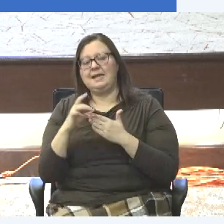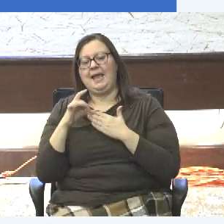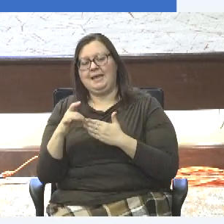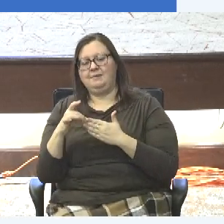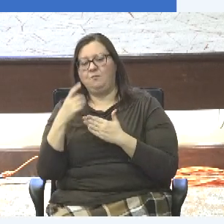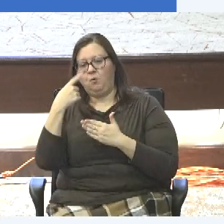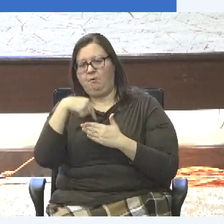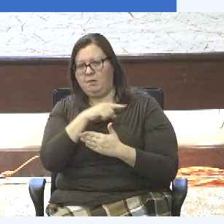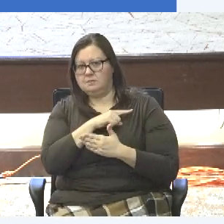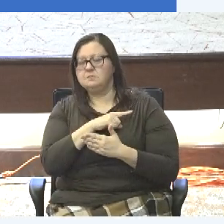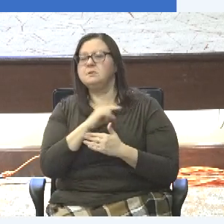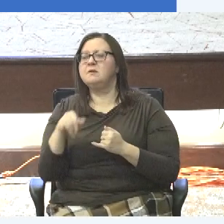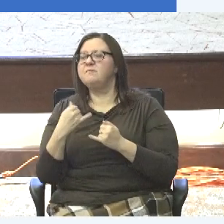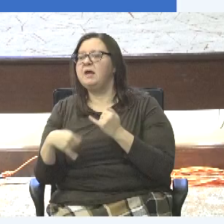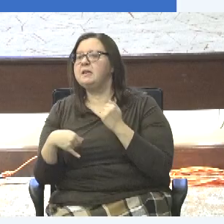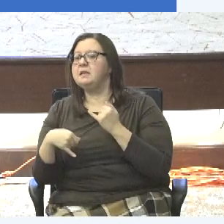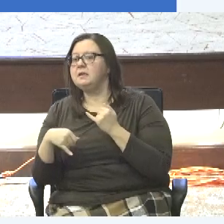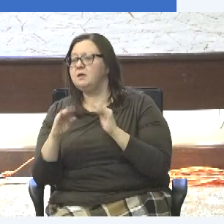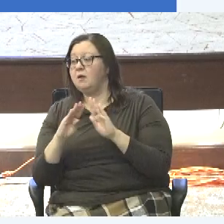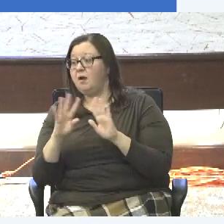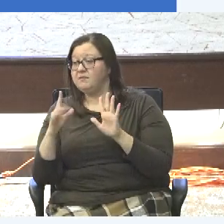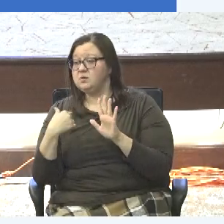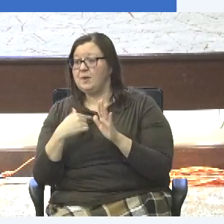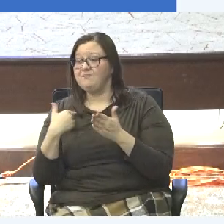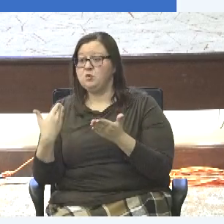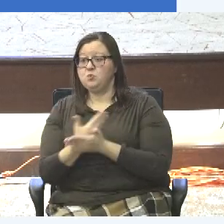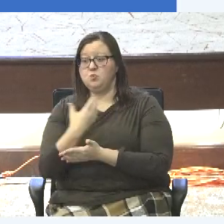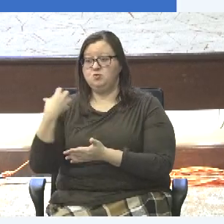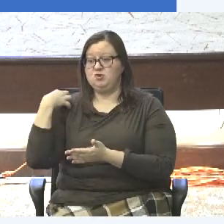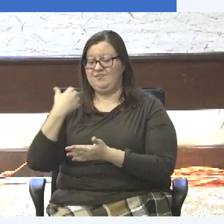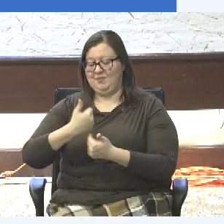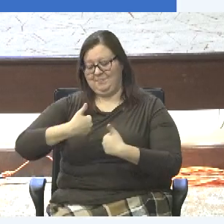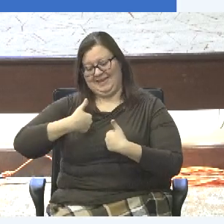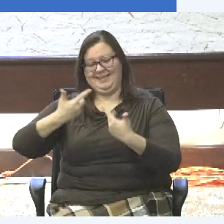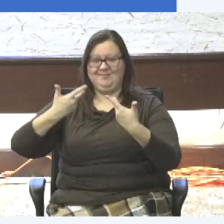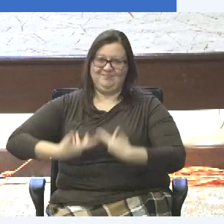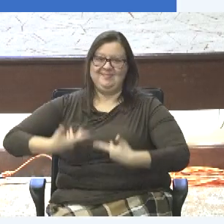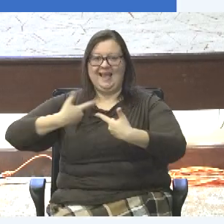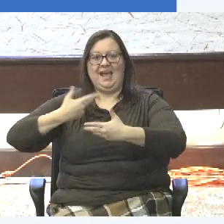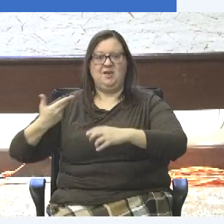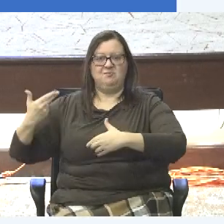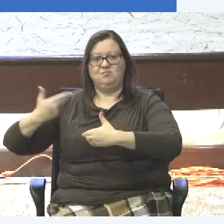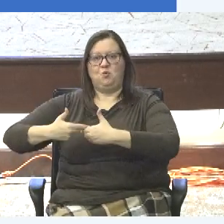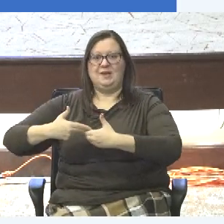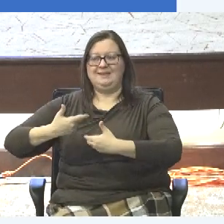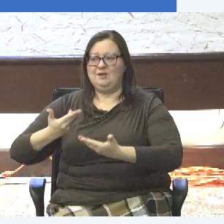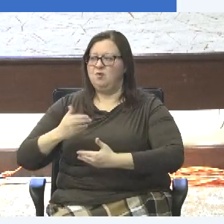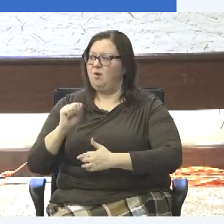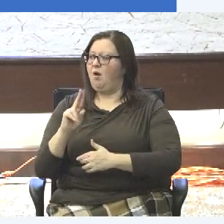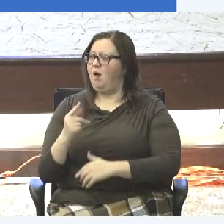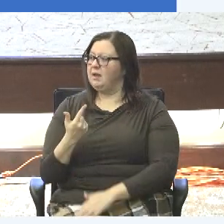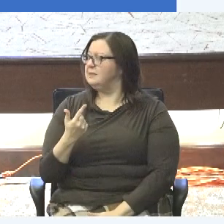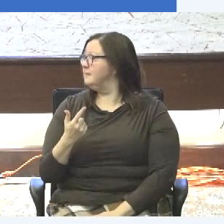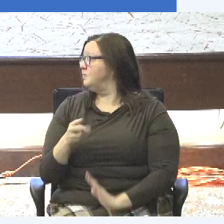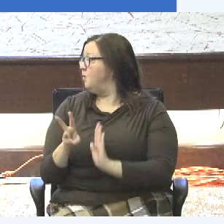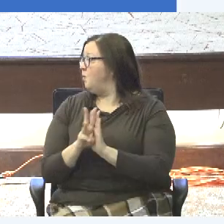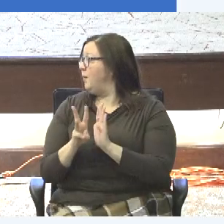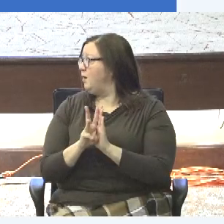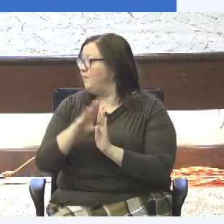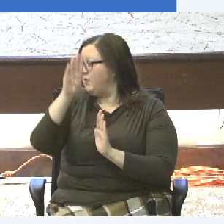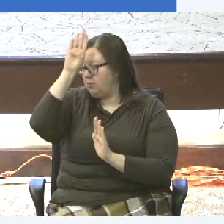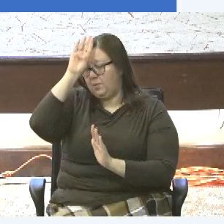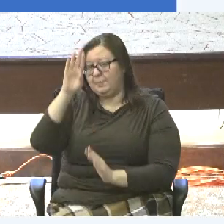completed. And then finally, obviously, we brought on a new fire chief, that's me, and I came on board here in August within the Waco Fire Department.